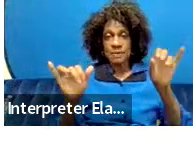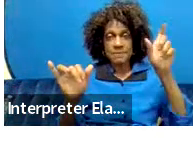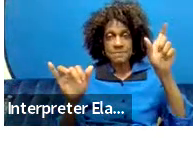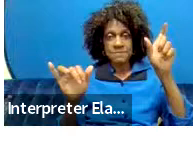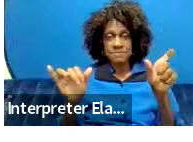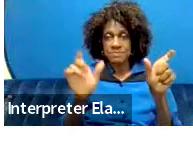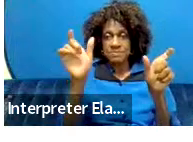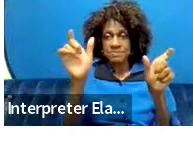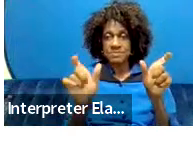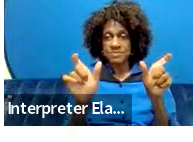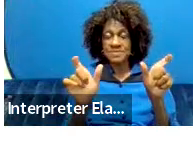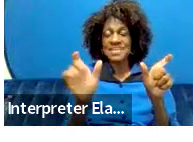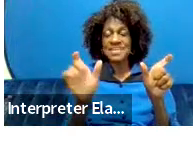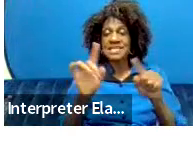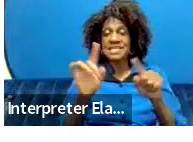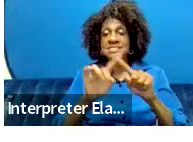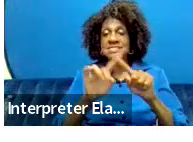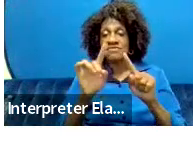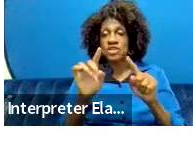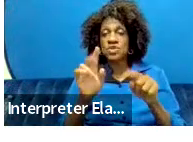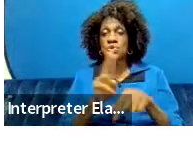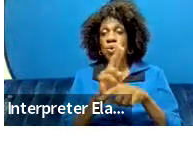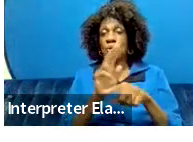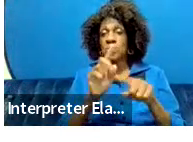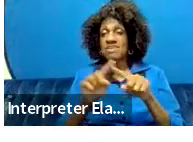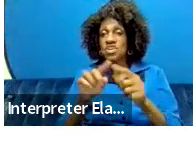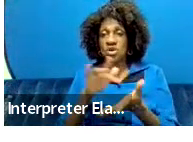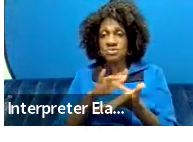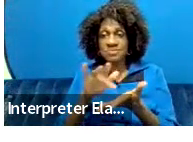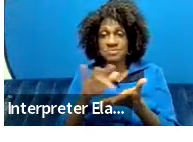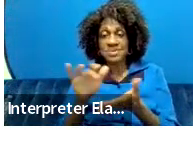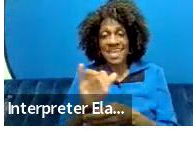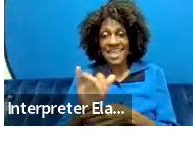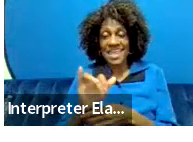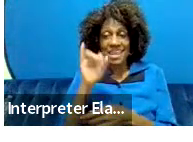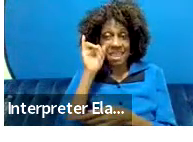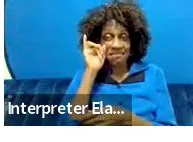option is different and functions differently on a tablet and a phone.